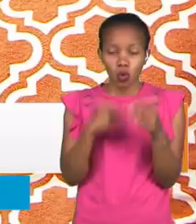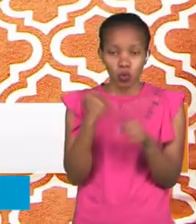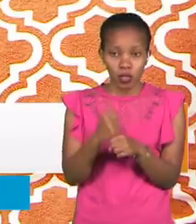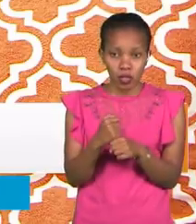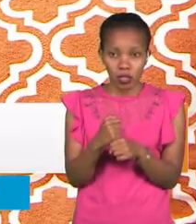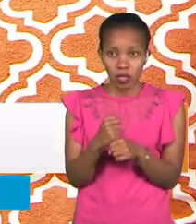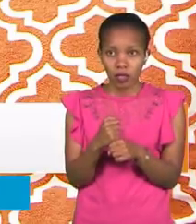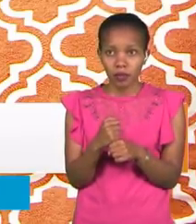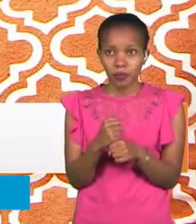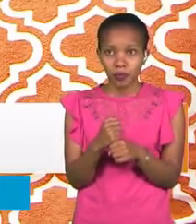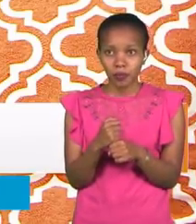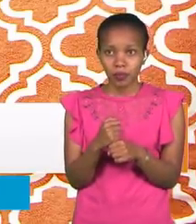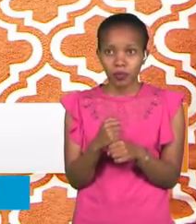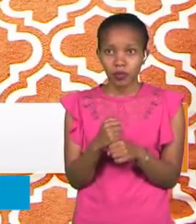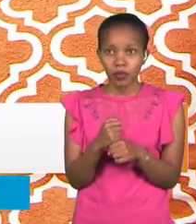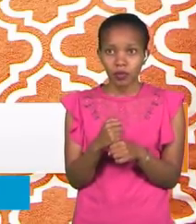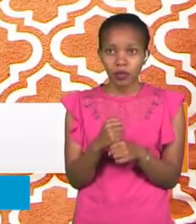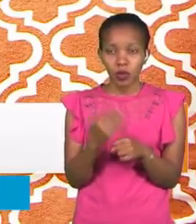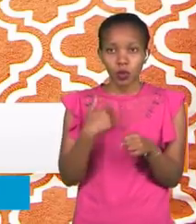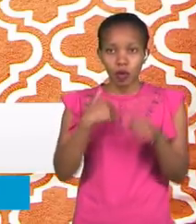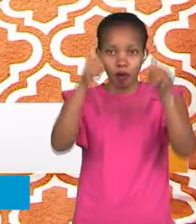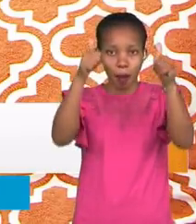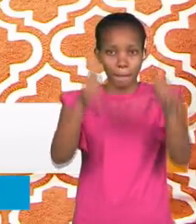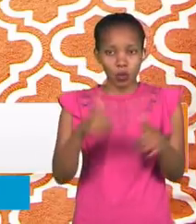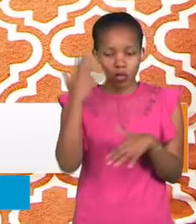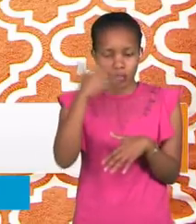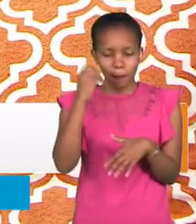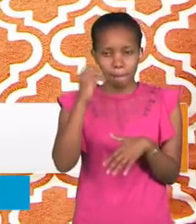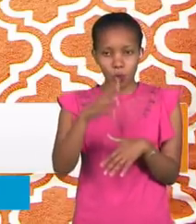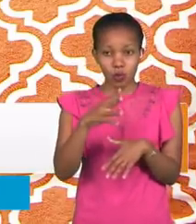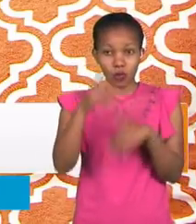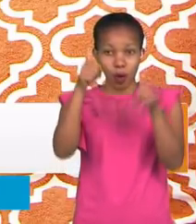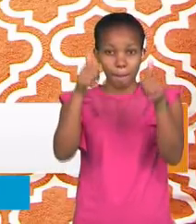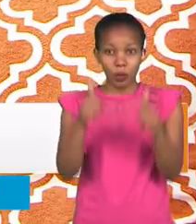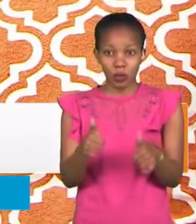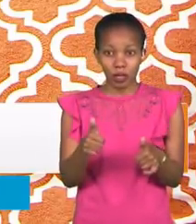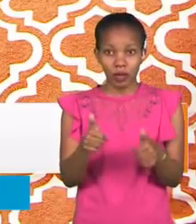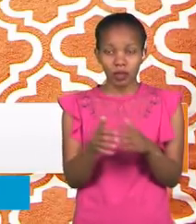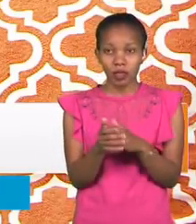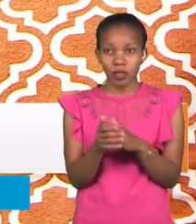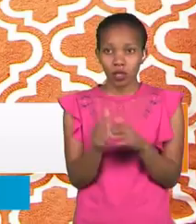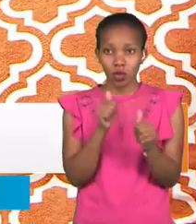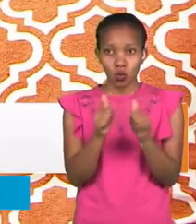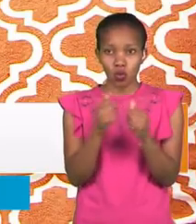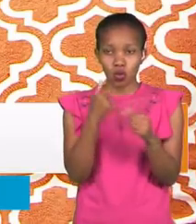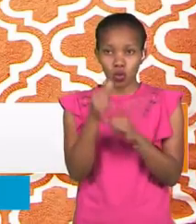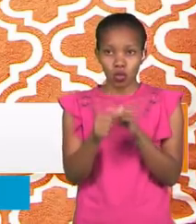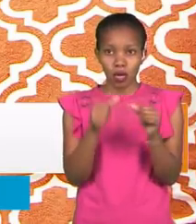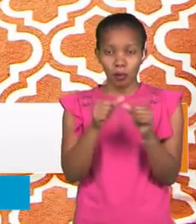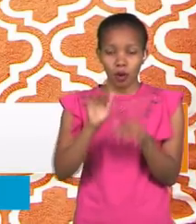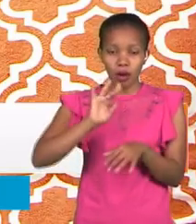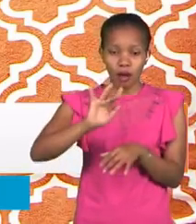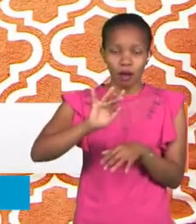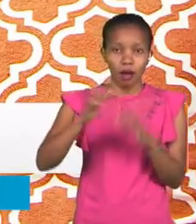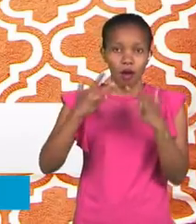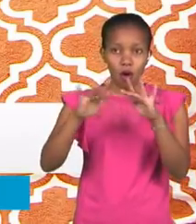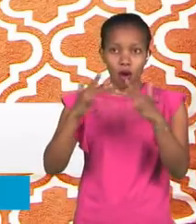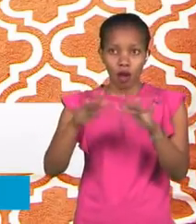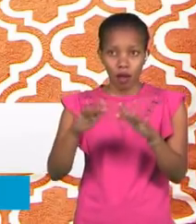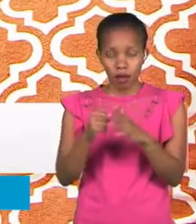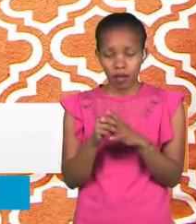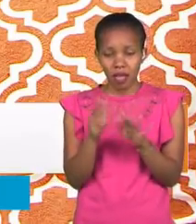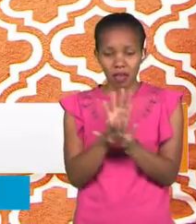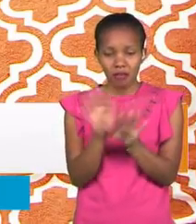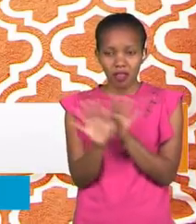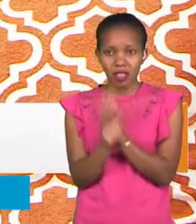and we have a poster, really beautiful poster, that talked about clicking online, you know, keeping it